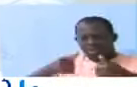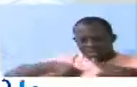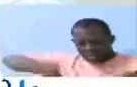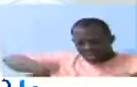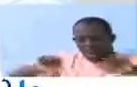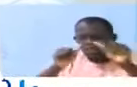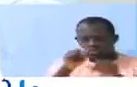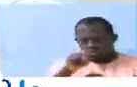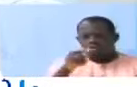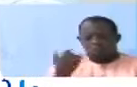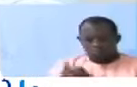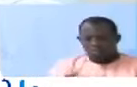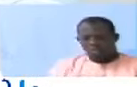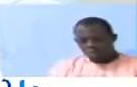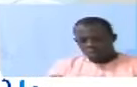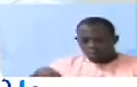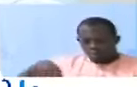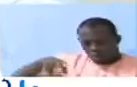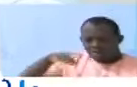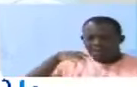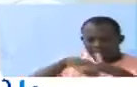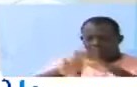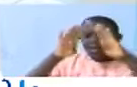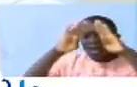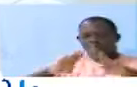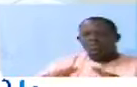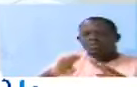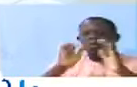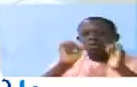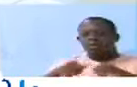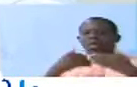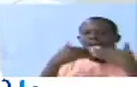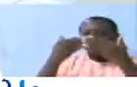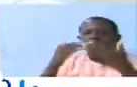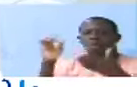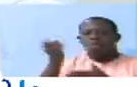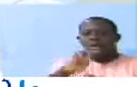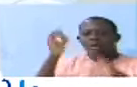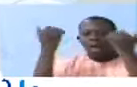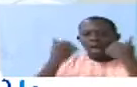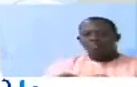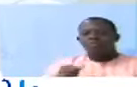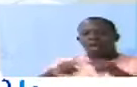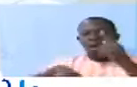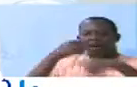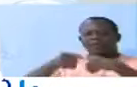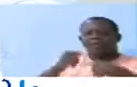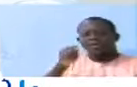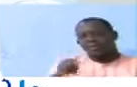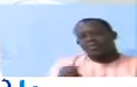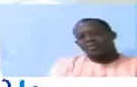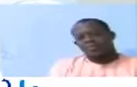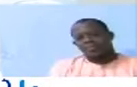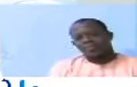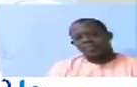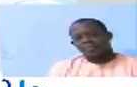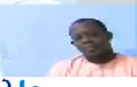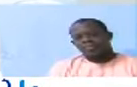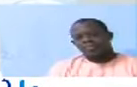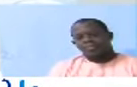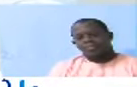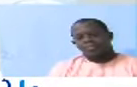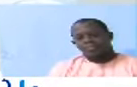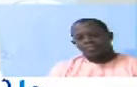us what happened after that. Silang bring al fura da police station or Kairaba police station or muroya mulo adunda police station or kona